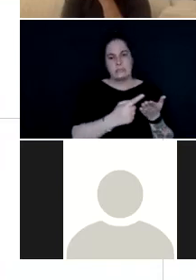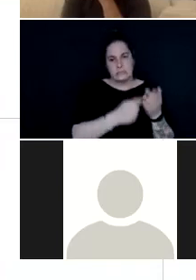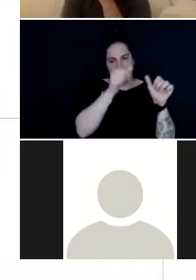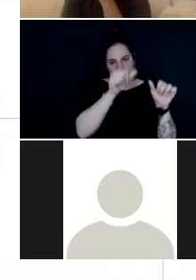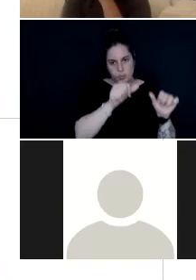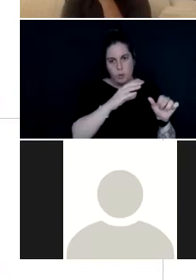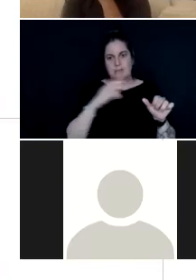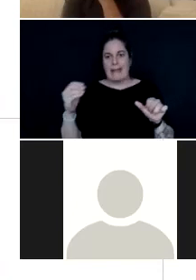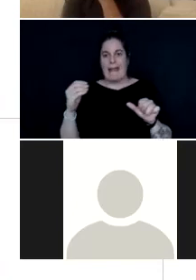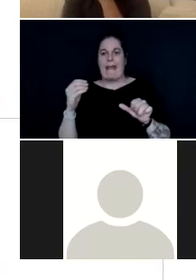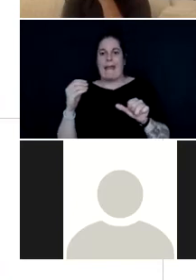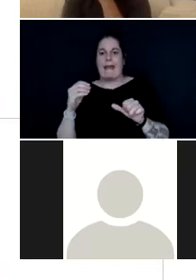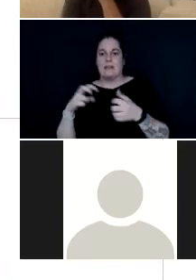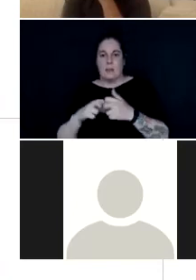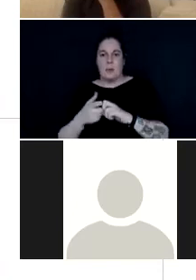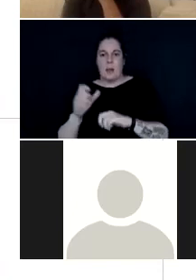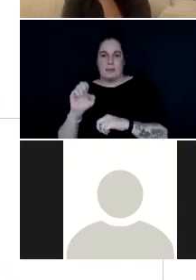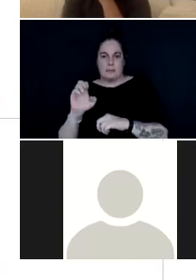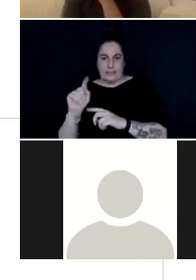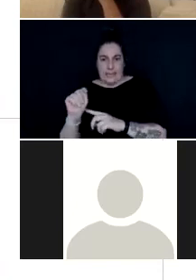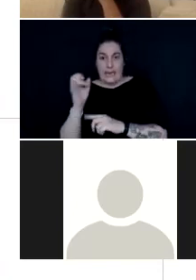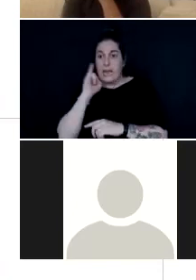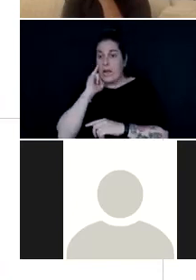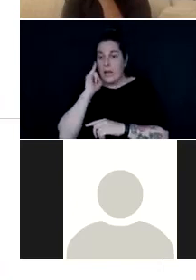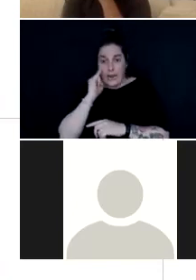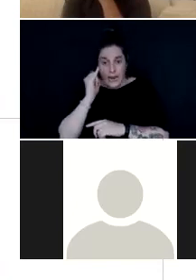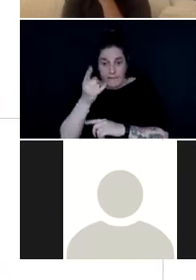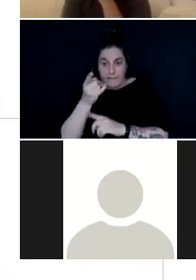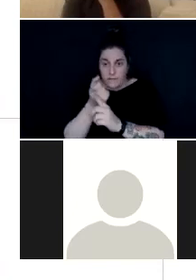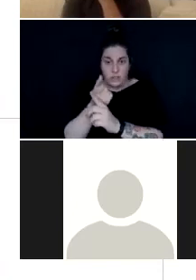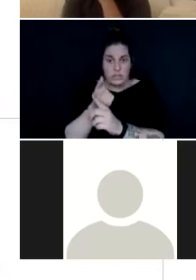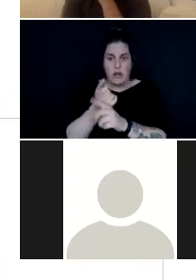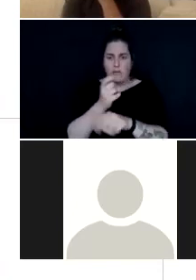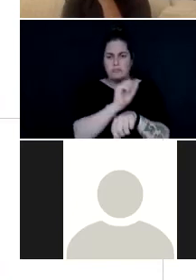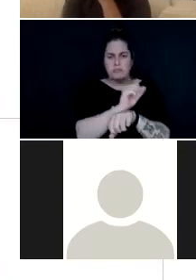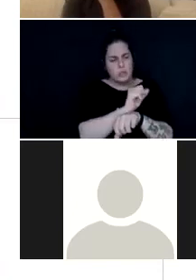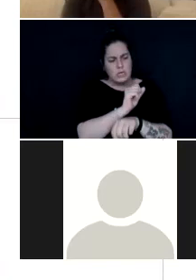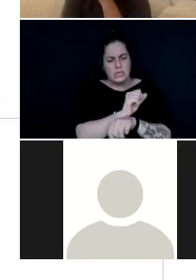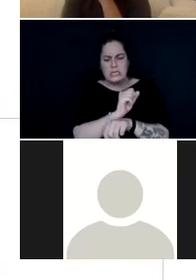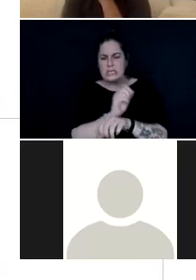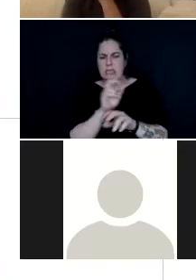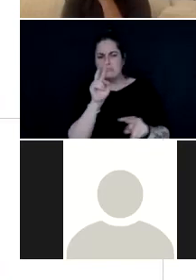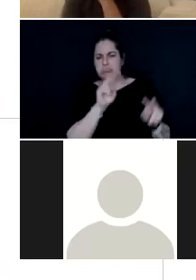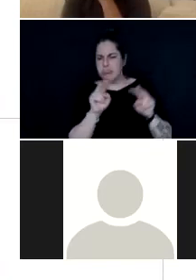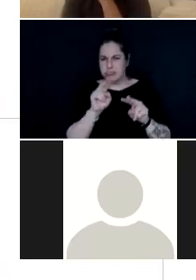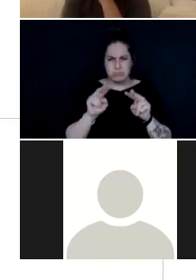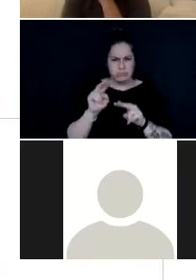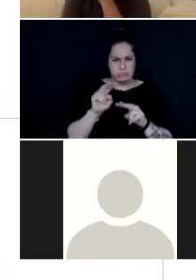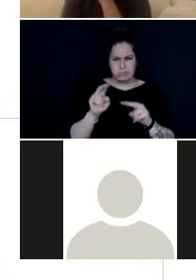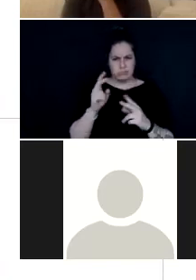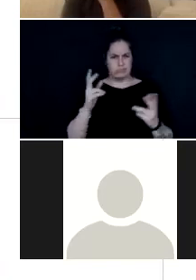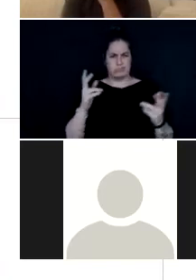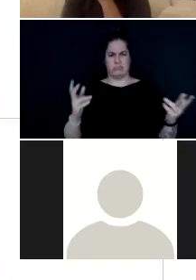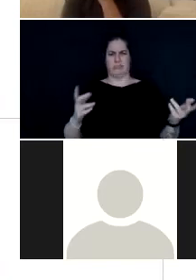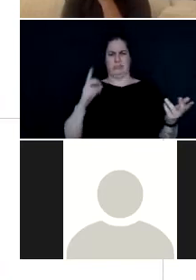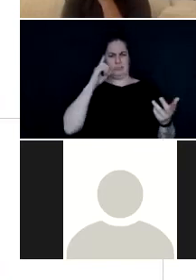And I will say this too, if you're working at any point on any of these areas, momentum, working energy,